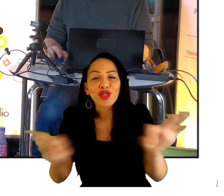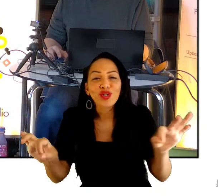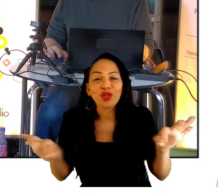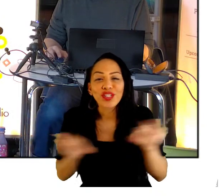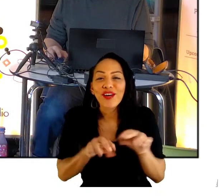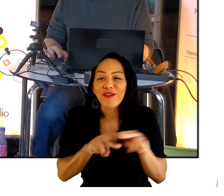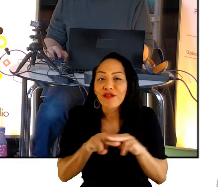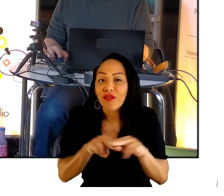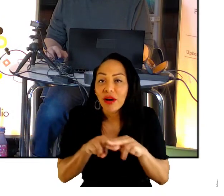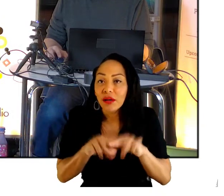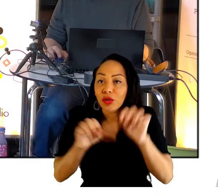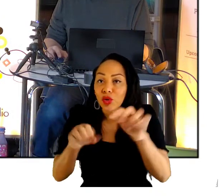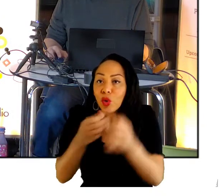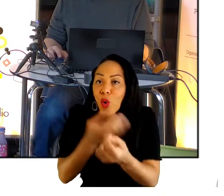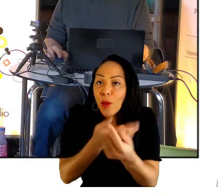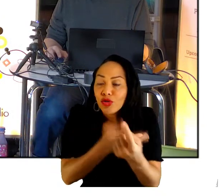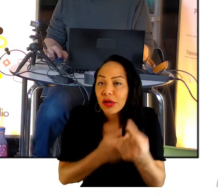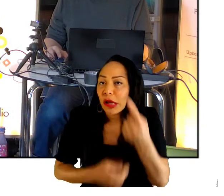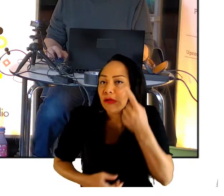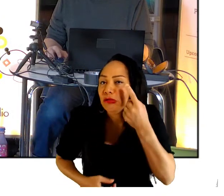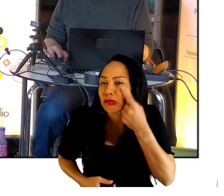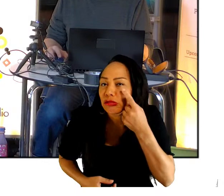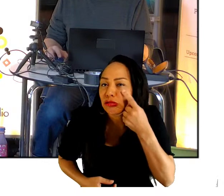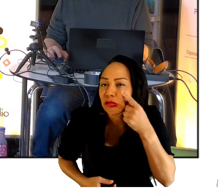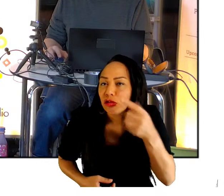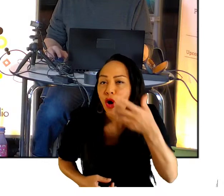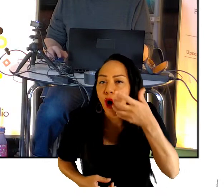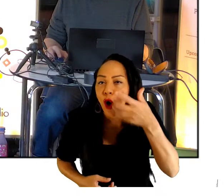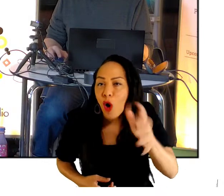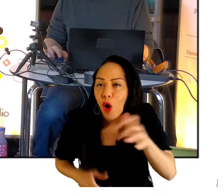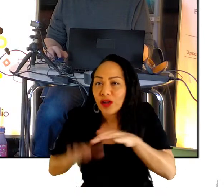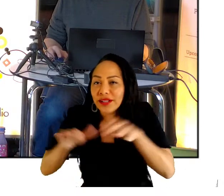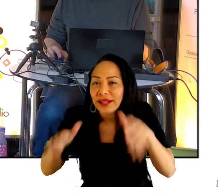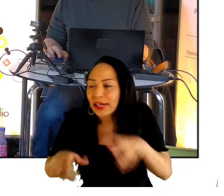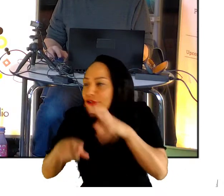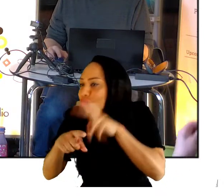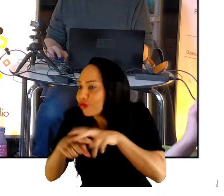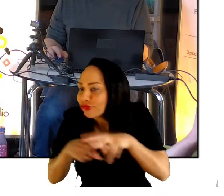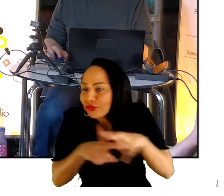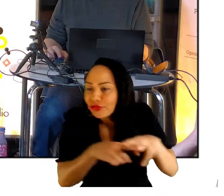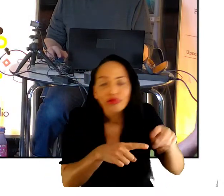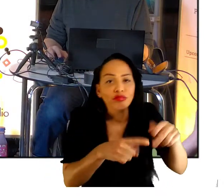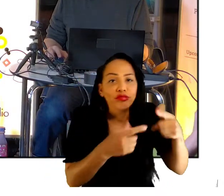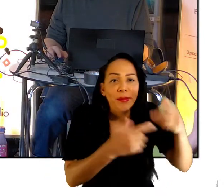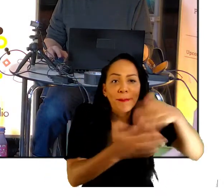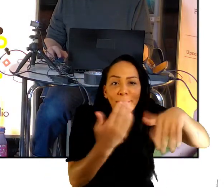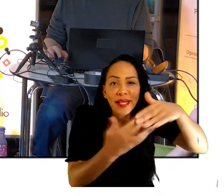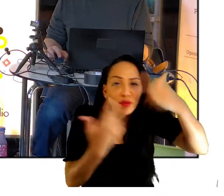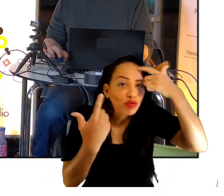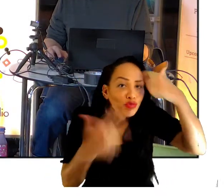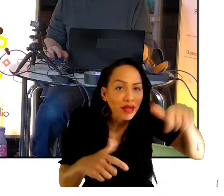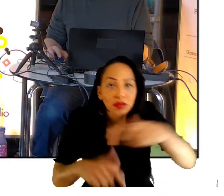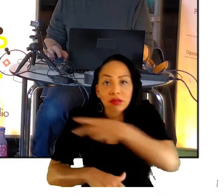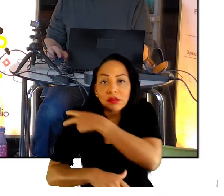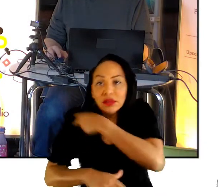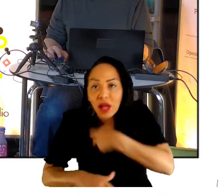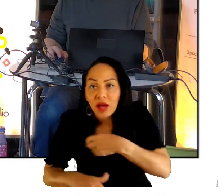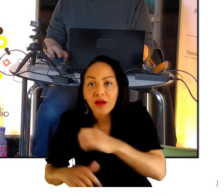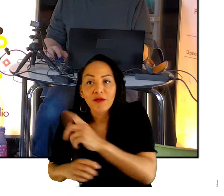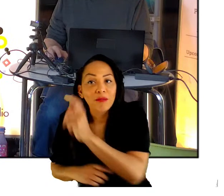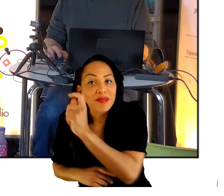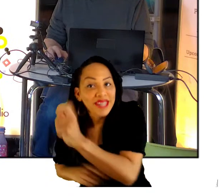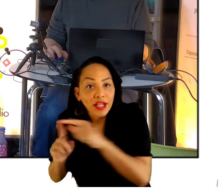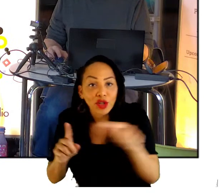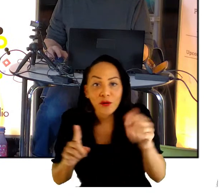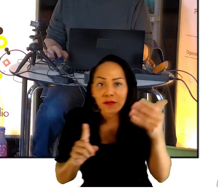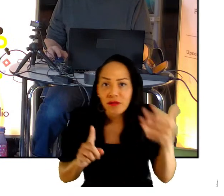to spend some time in the space, hot desking alongside our residents and staff from 10 a.m. to 5 p.m. And especially big welcome to those of you who are new to the